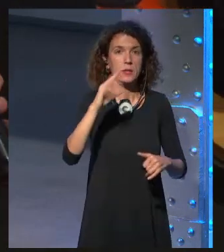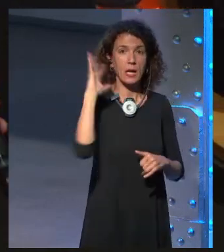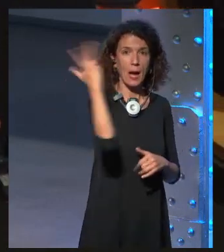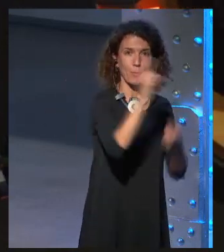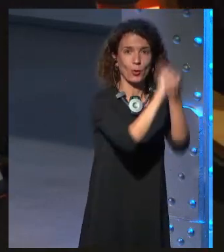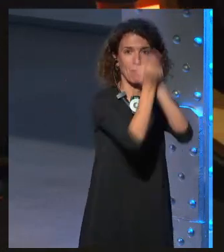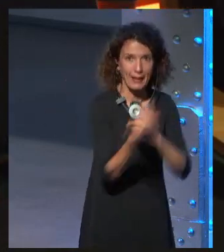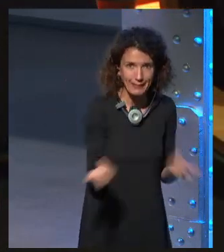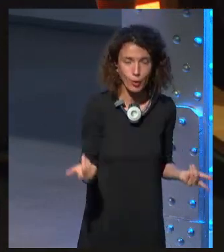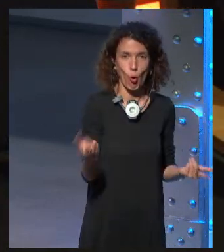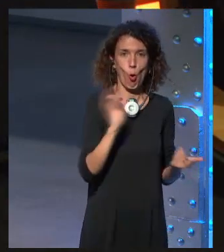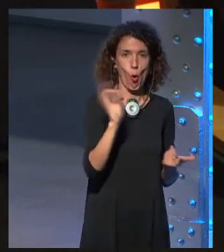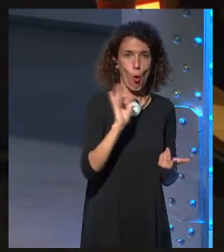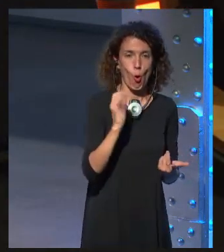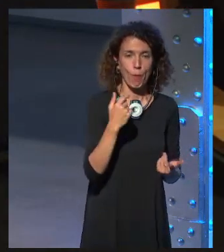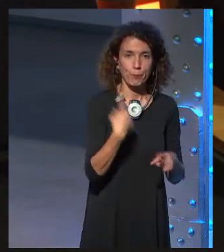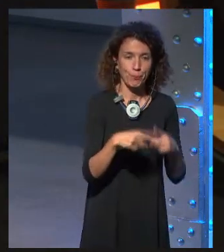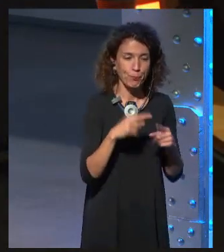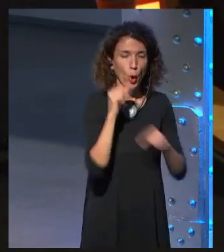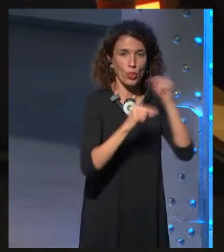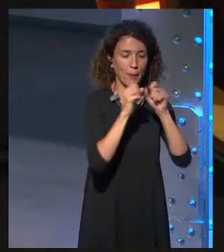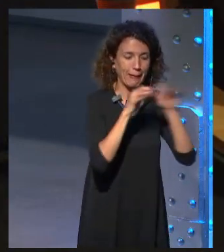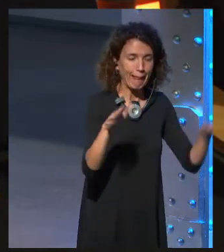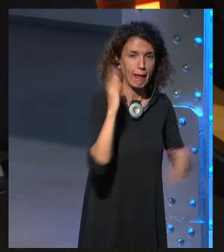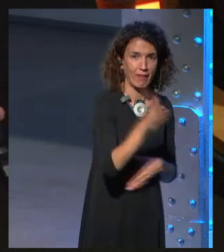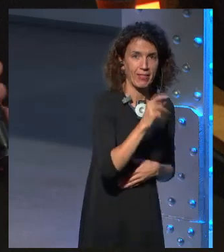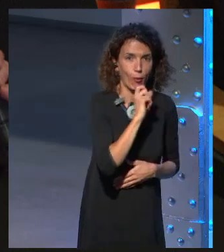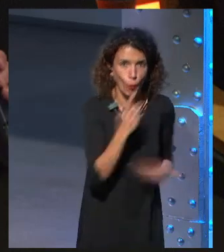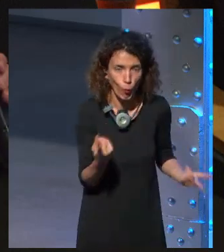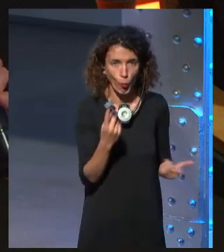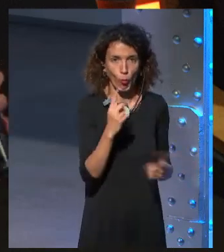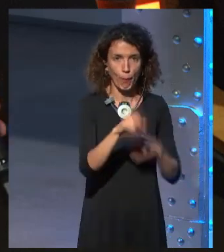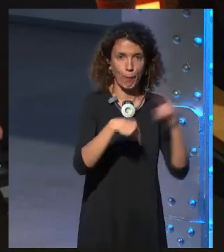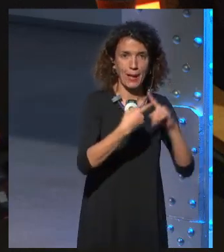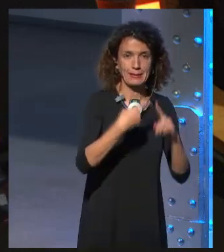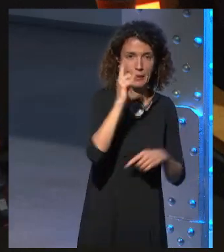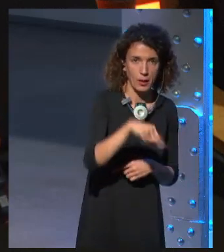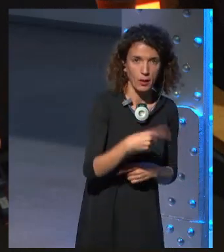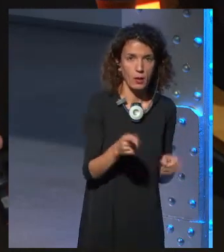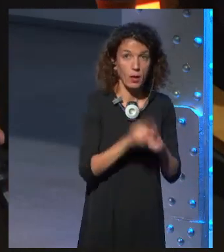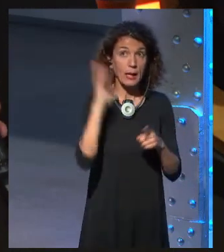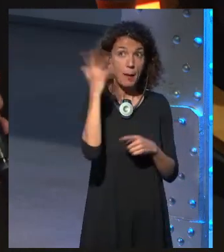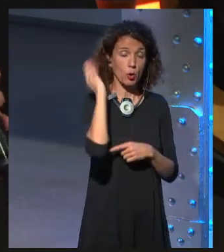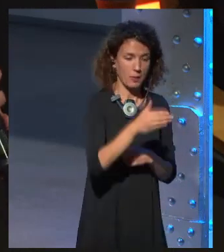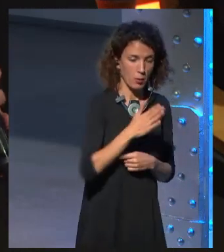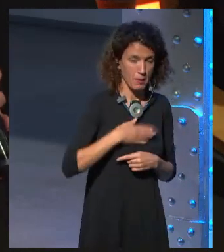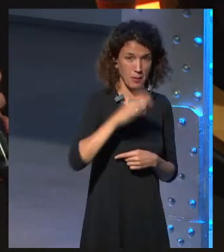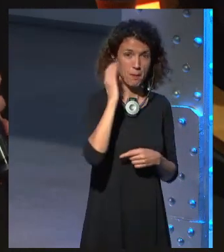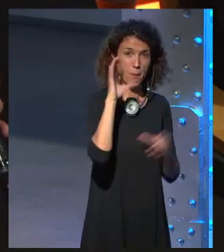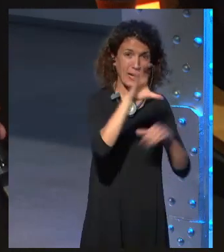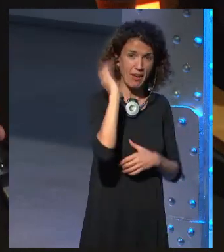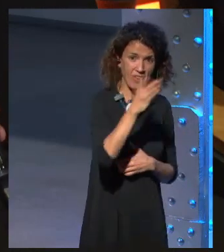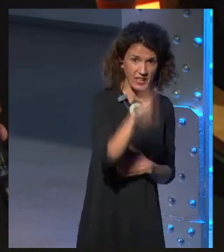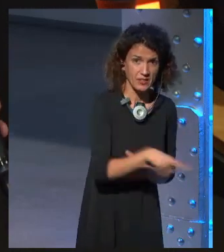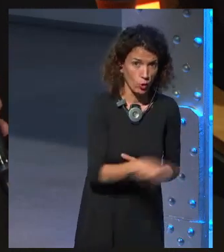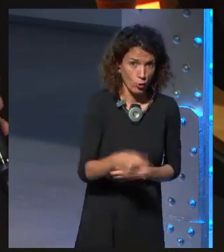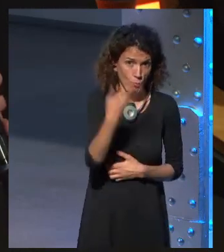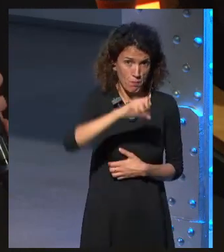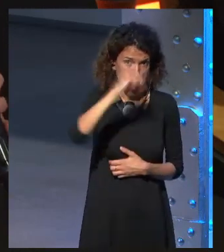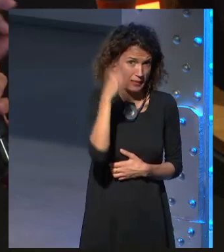I'm not concerned about the artificial intelligence in Sudan. I'm concerned about the climate change, how the pollutants are going to affect